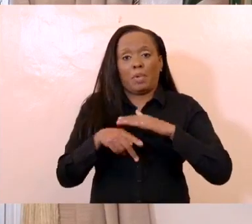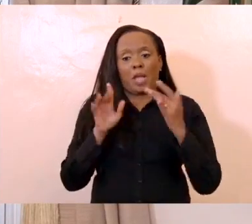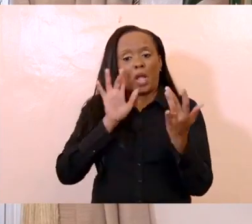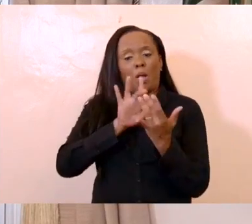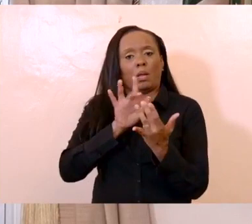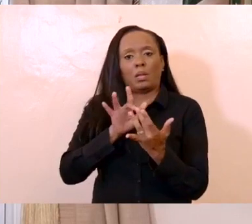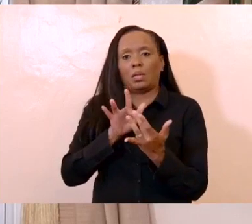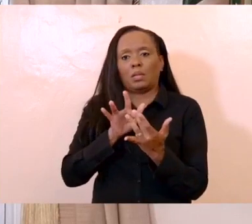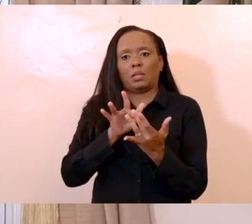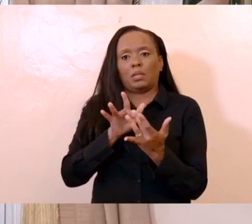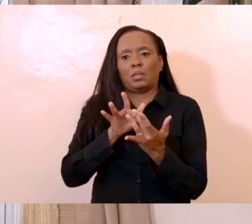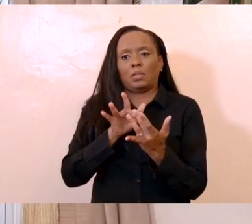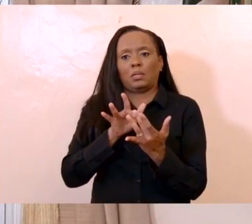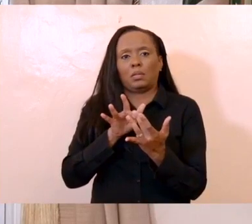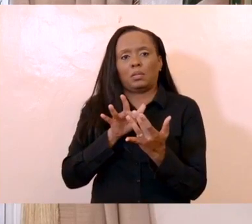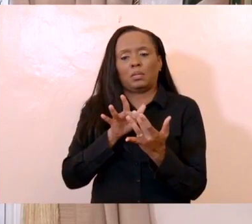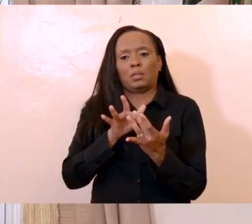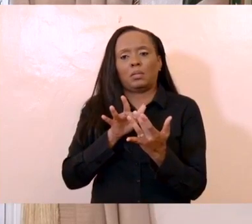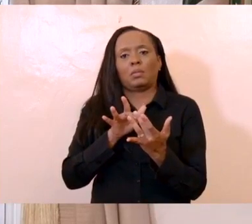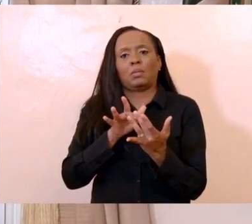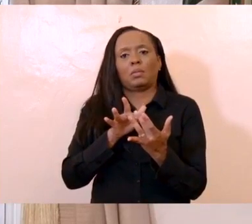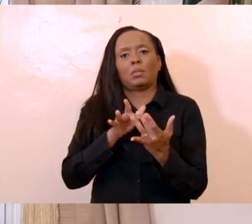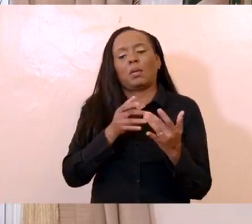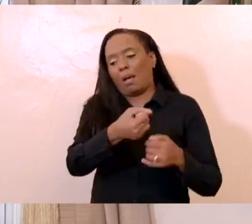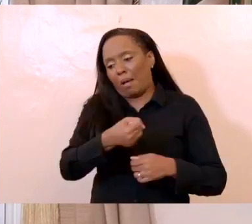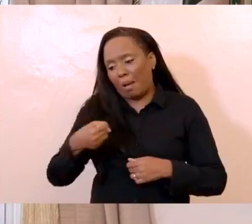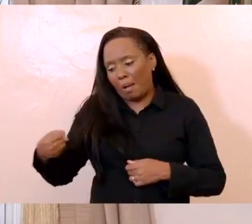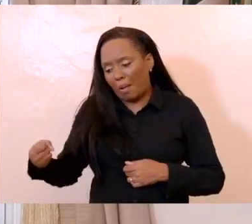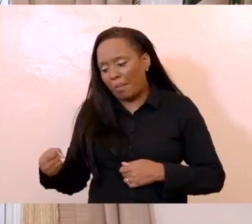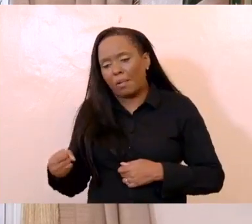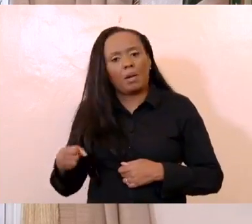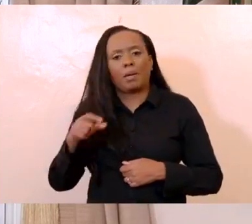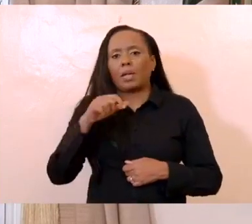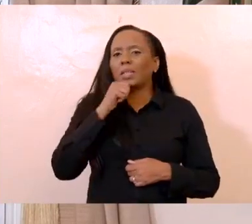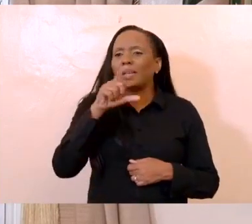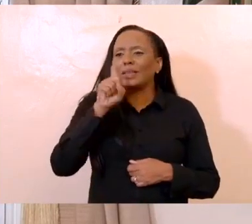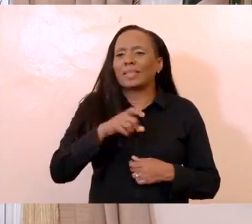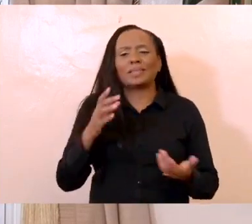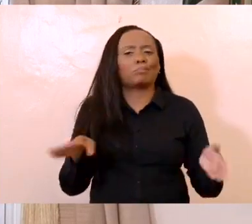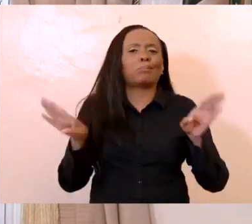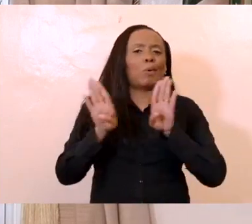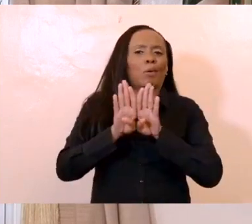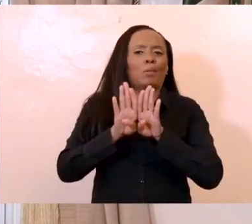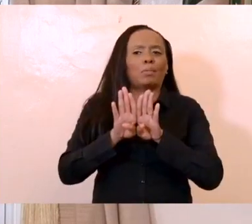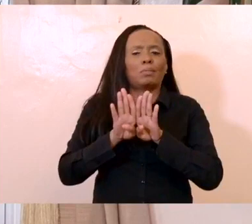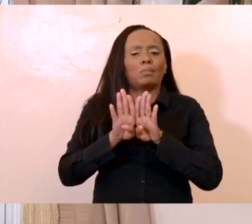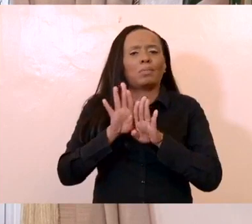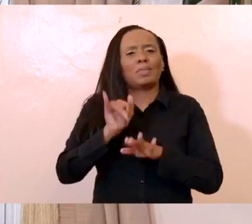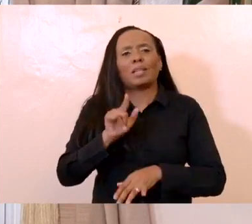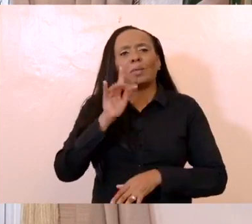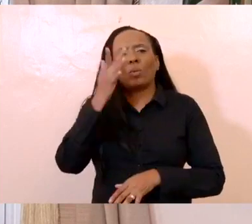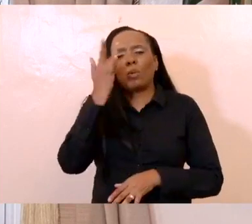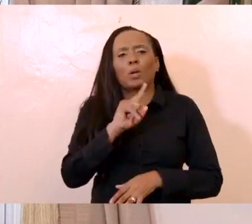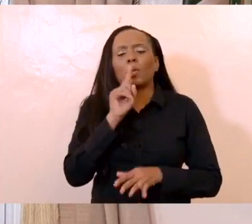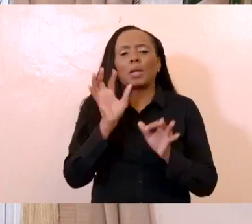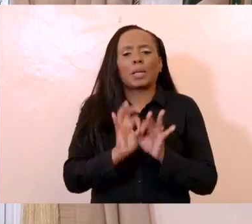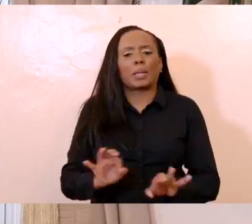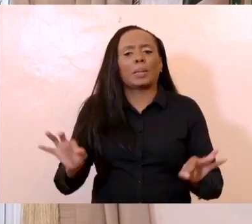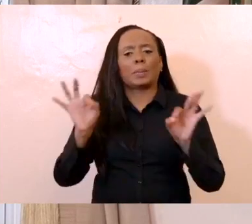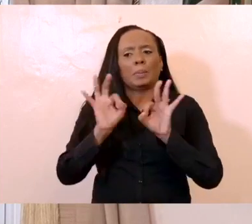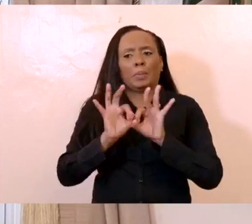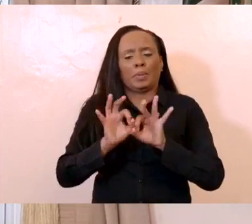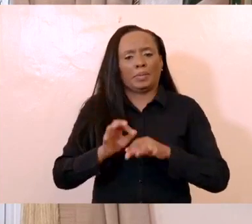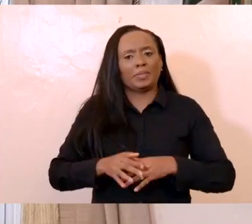not necessarily have to blanket close down. So contact tracing is very important as well in